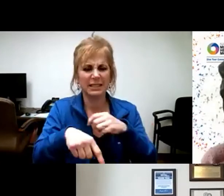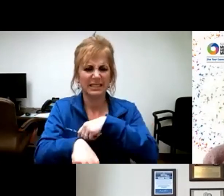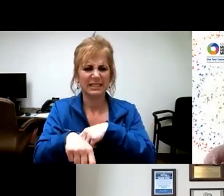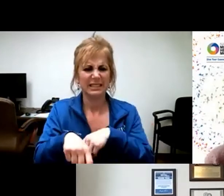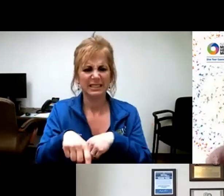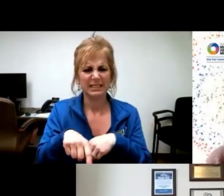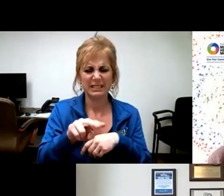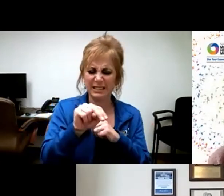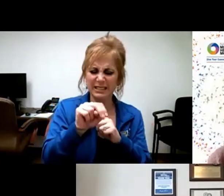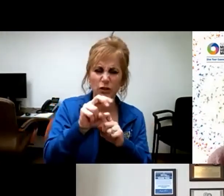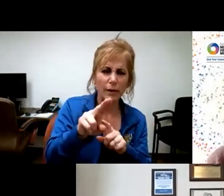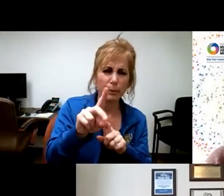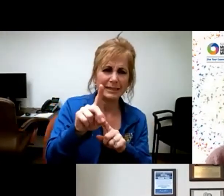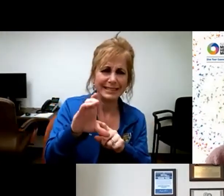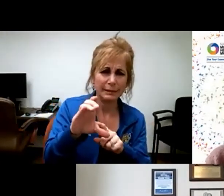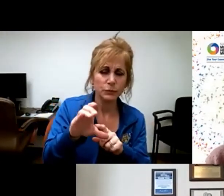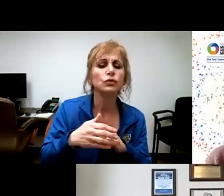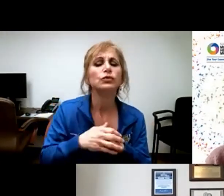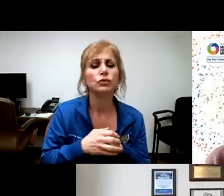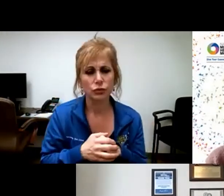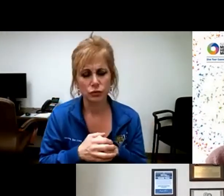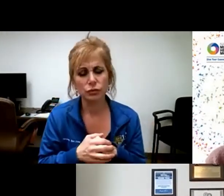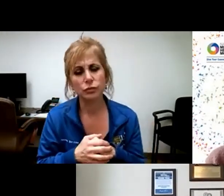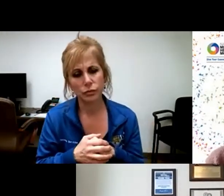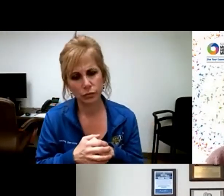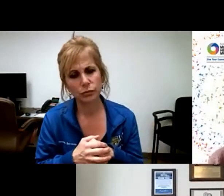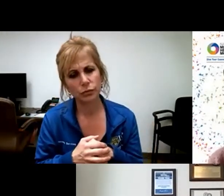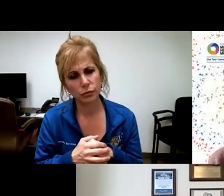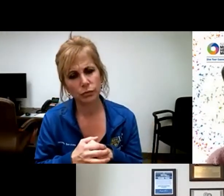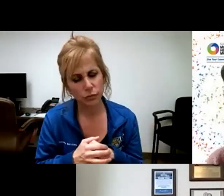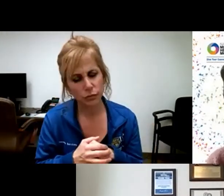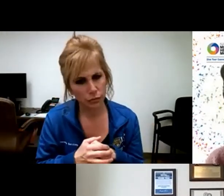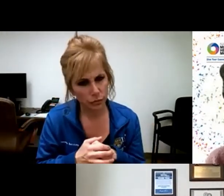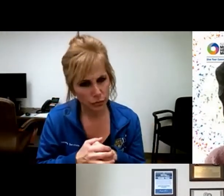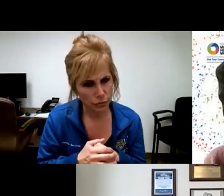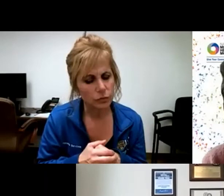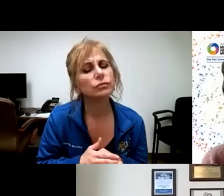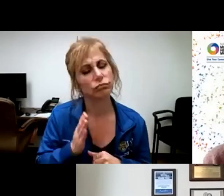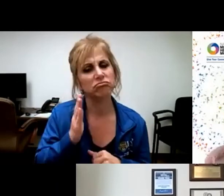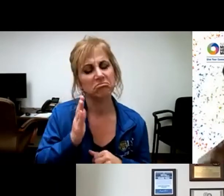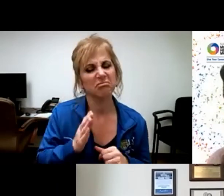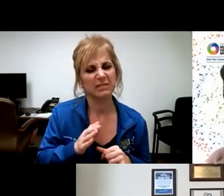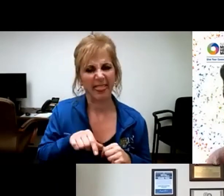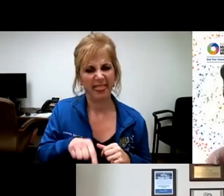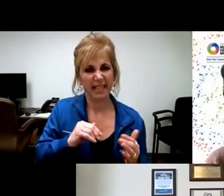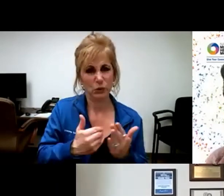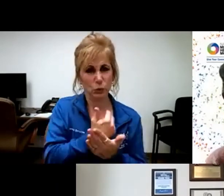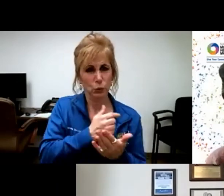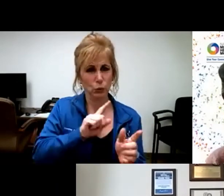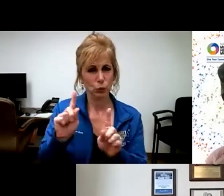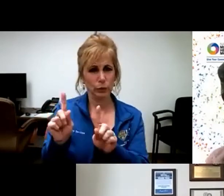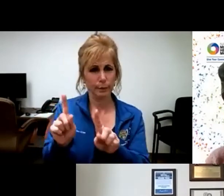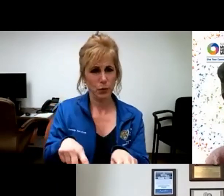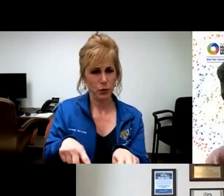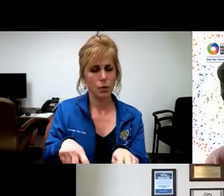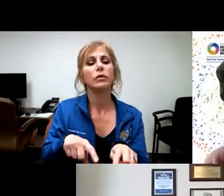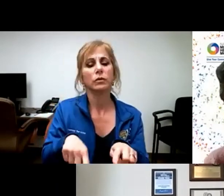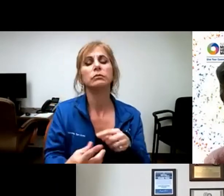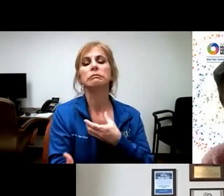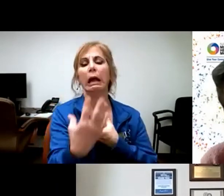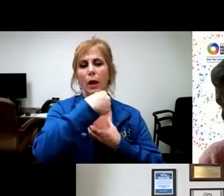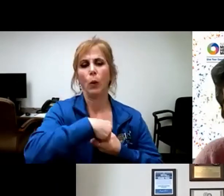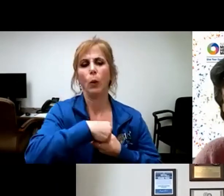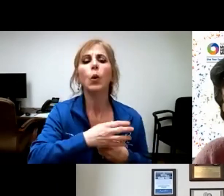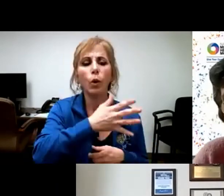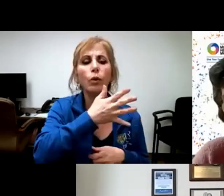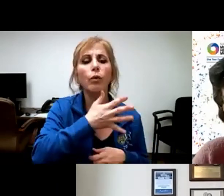first time that we include data from about farm workers, although there's not a lot of data about farm